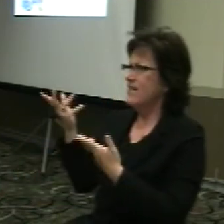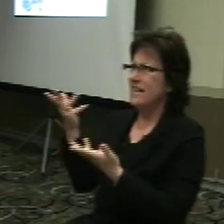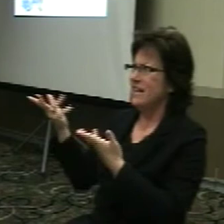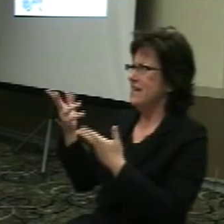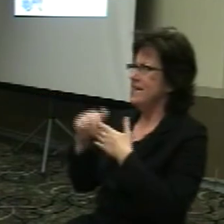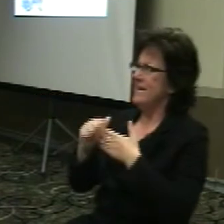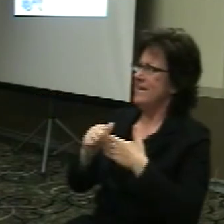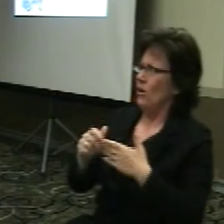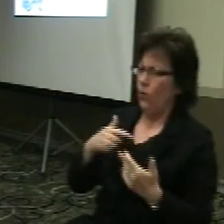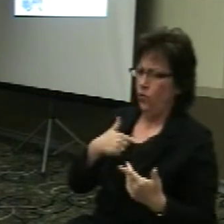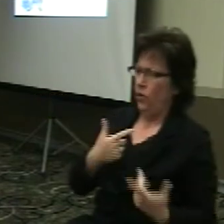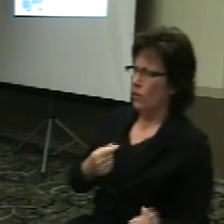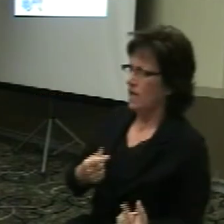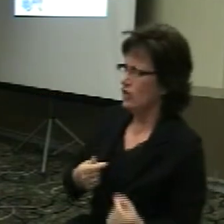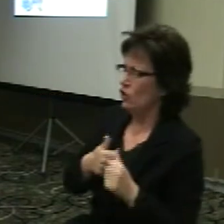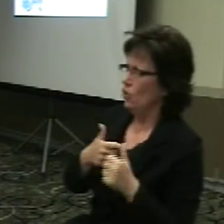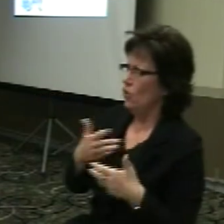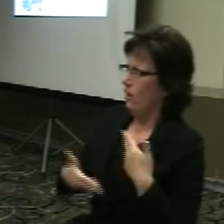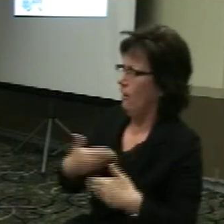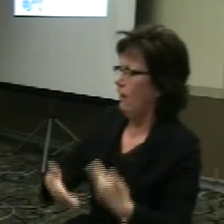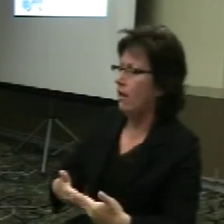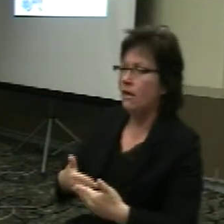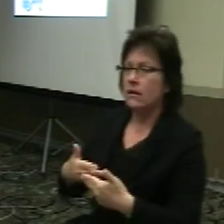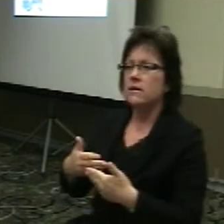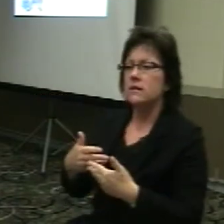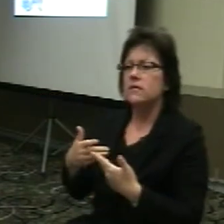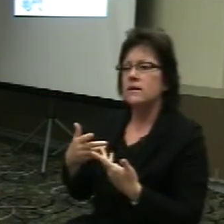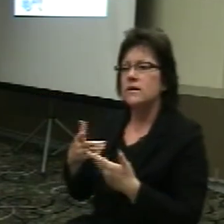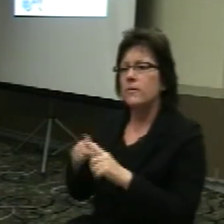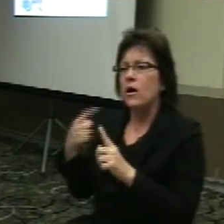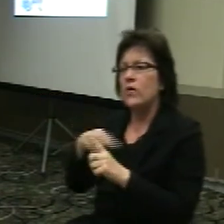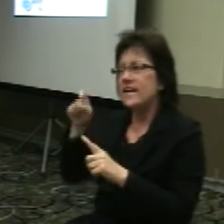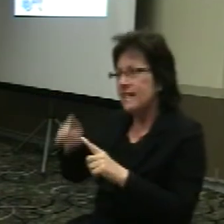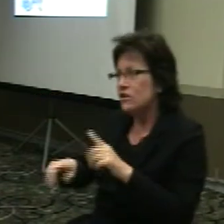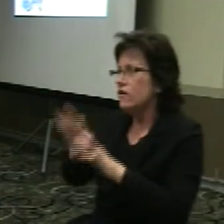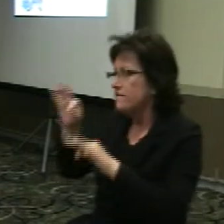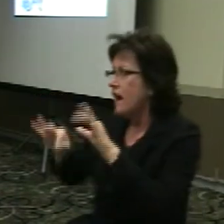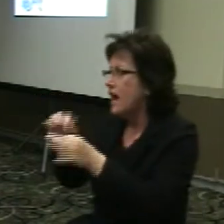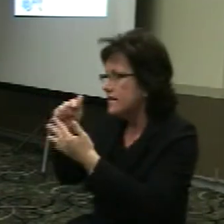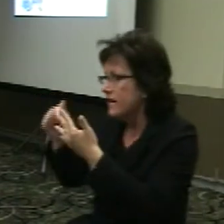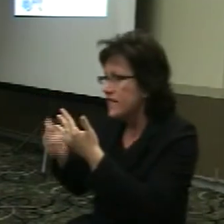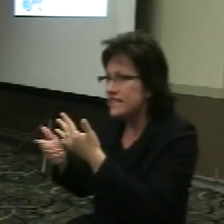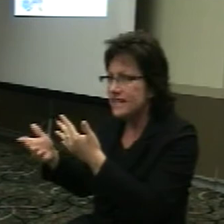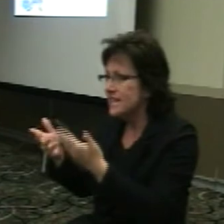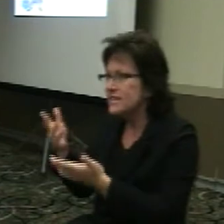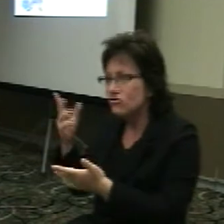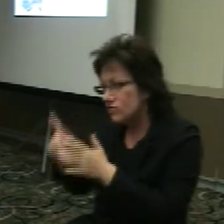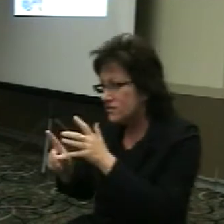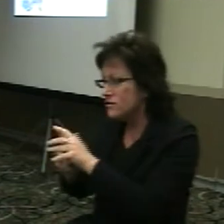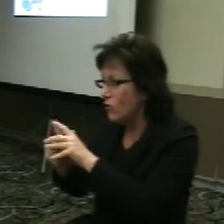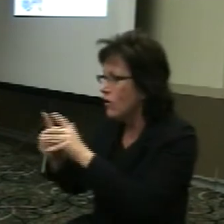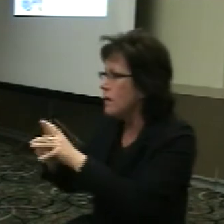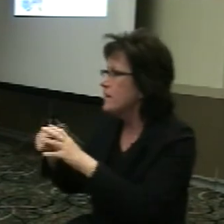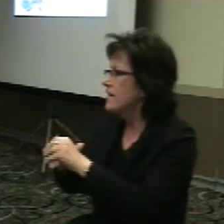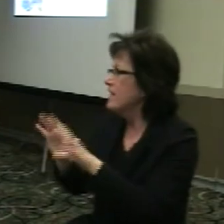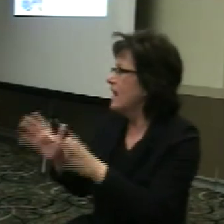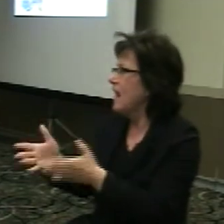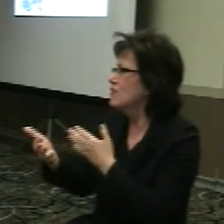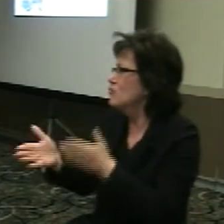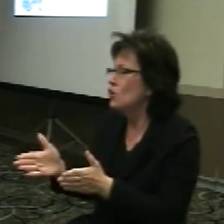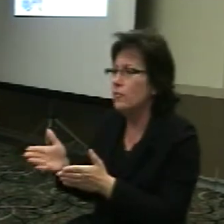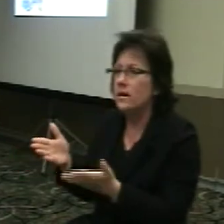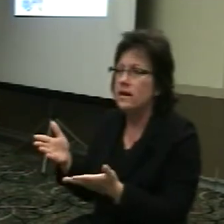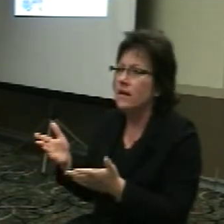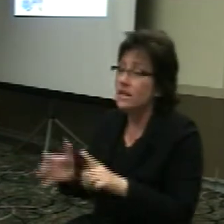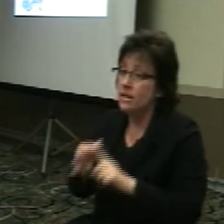to be doing. Here's how we're going to be doing this. But we need to find these kind of things finding their way into classrooms, because for a lot of these kids,